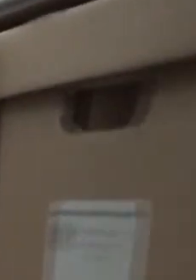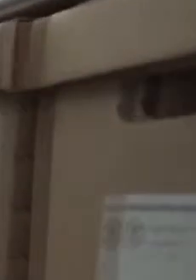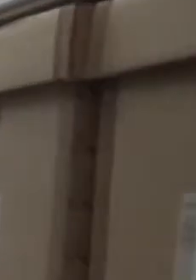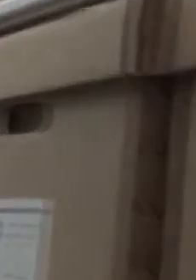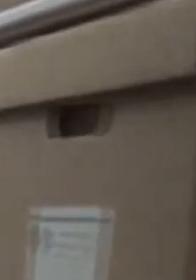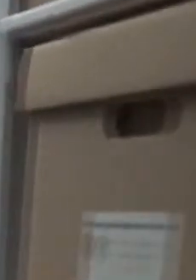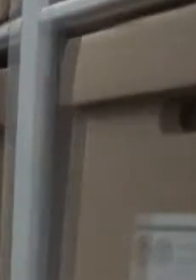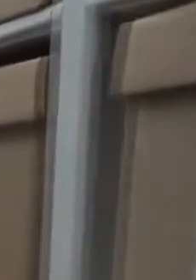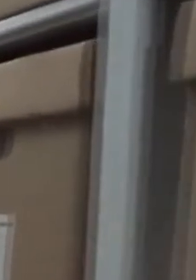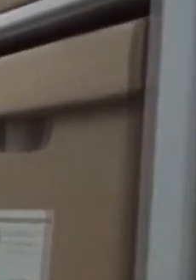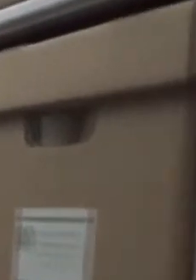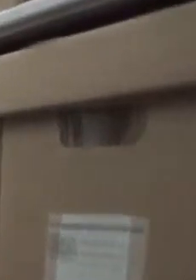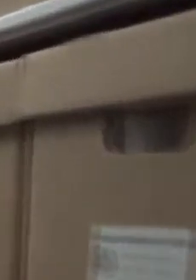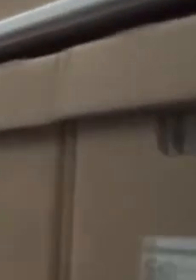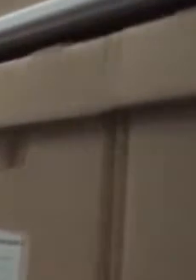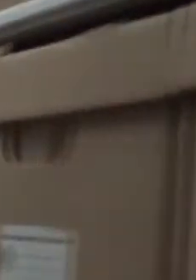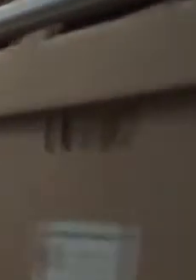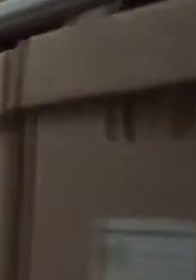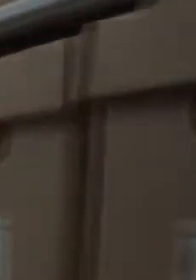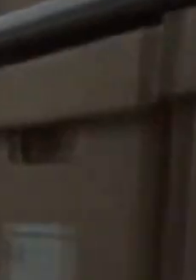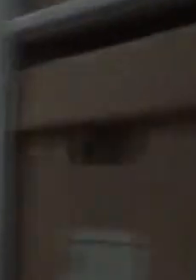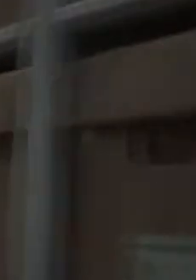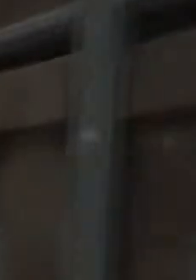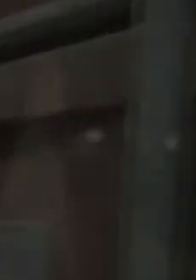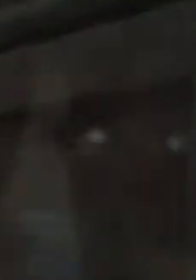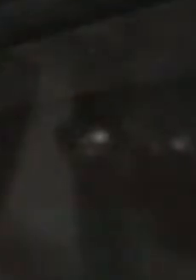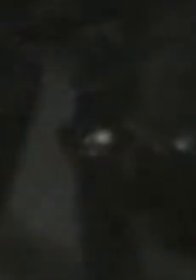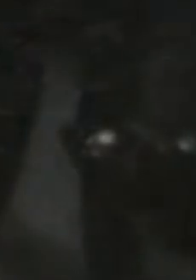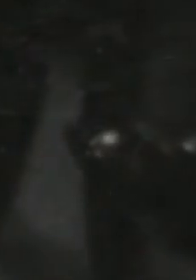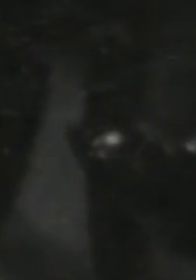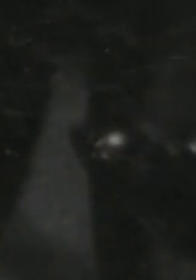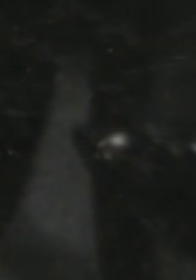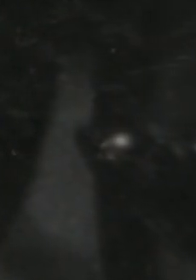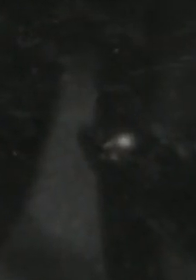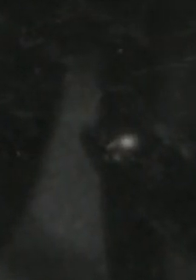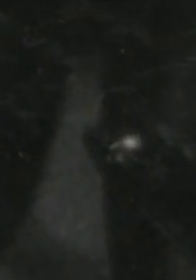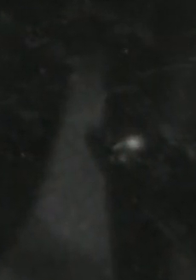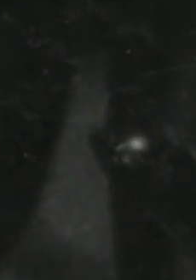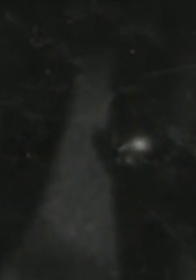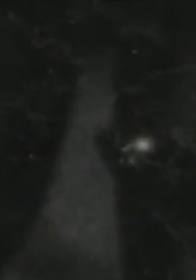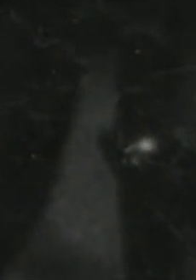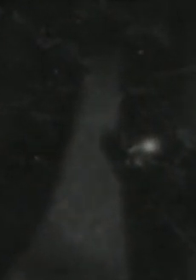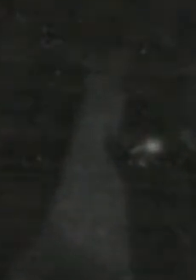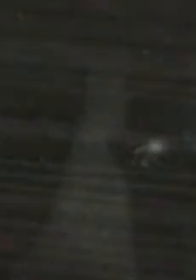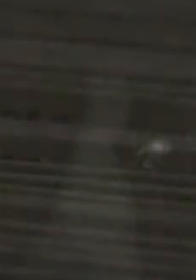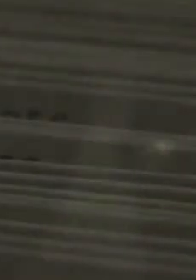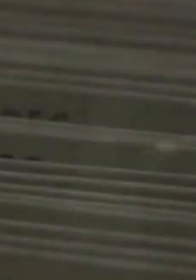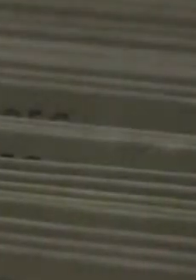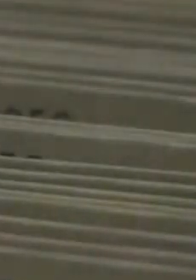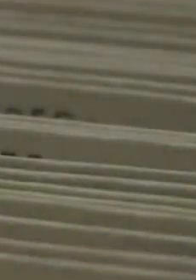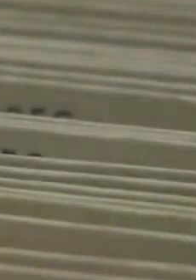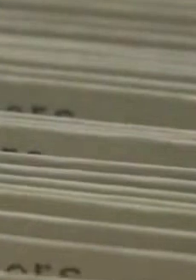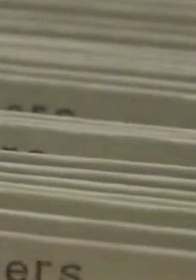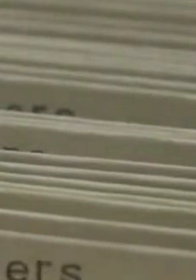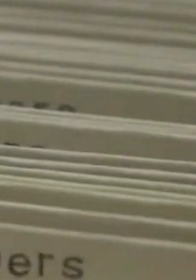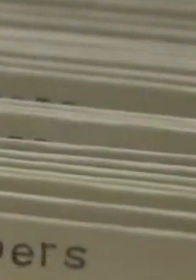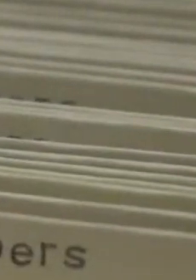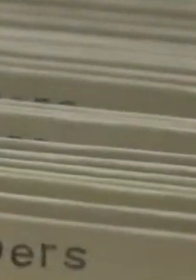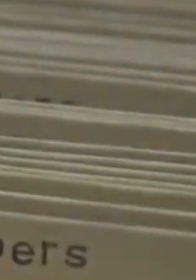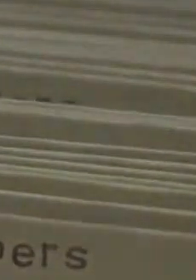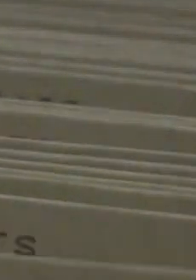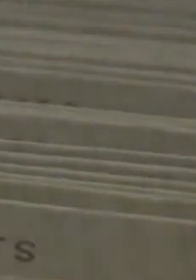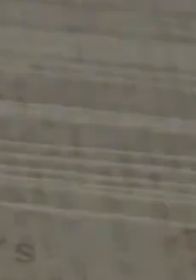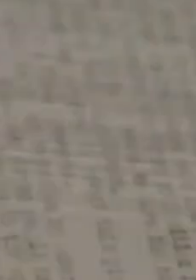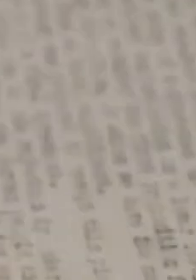archival facility, the Dodd Center houses Thomas Dodd's papers, which document the prosecution of Nazi leadership for war crimes and crimes against